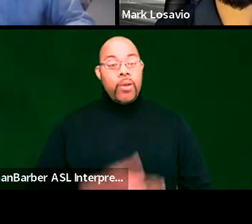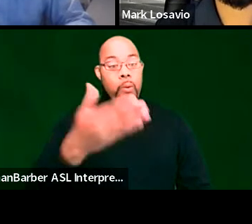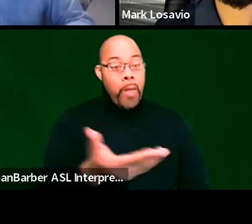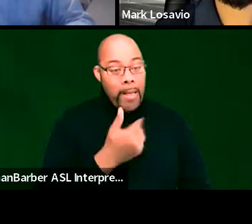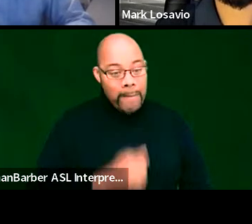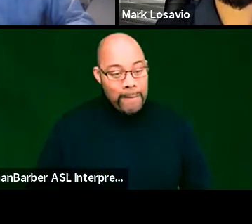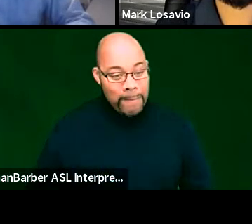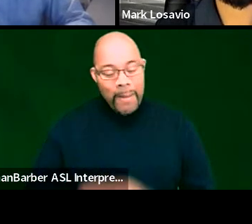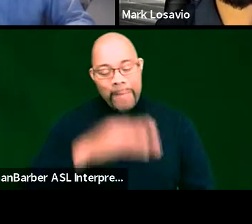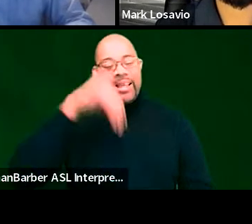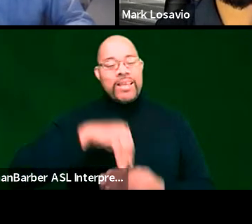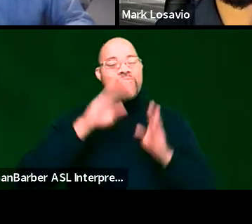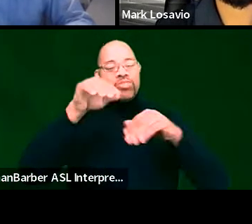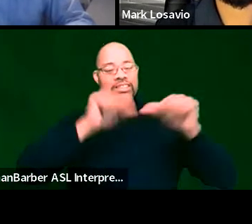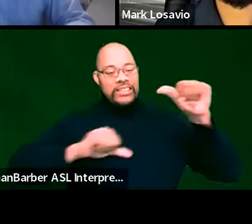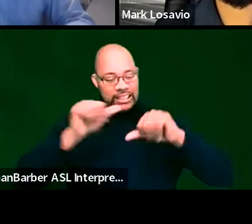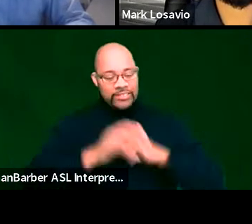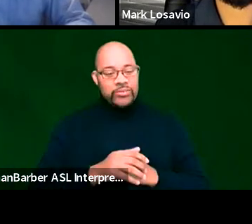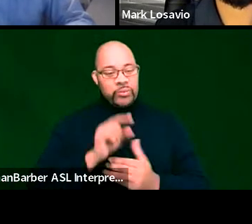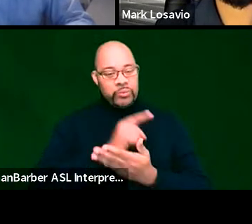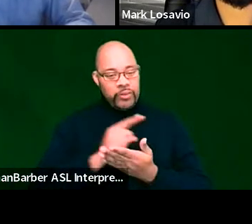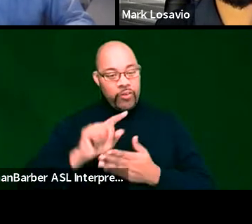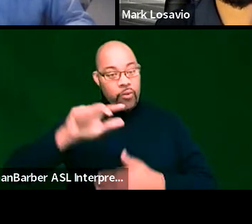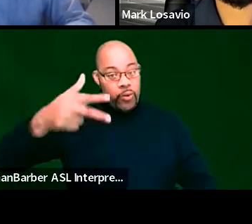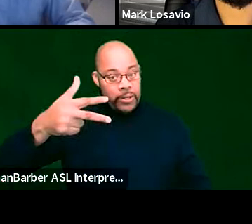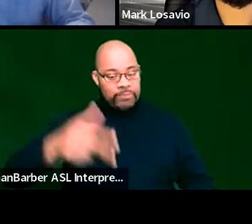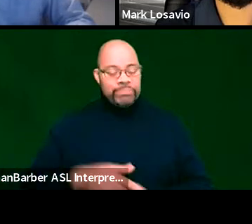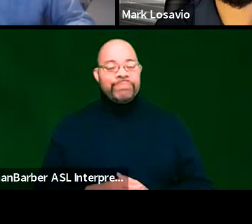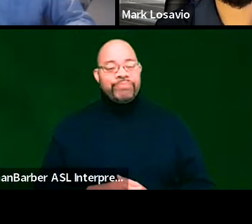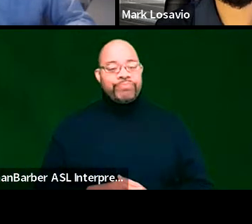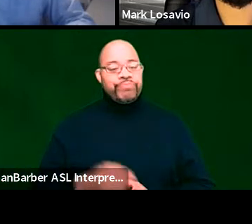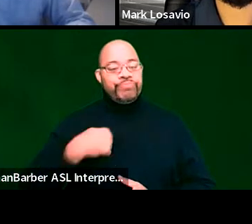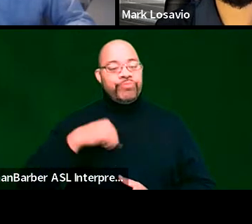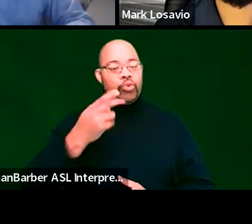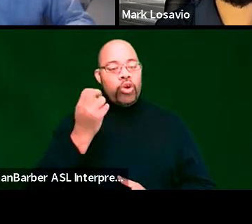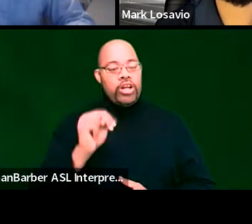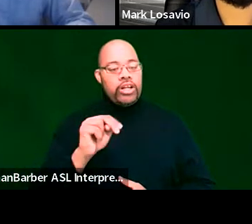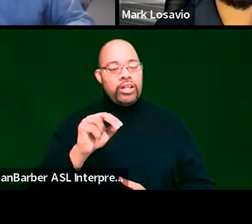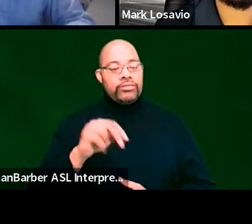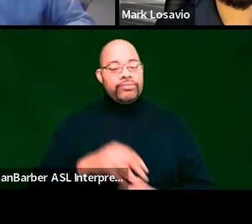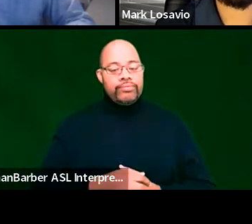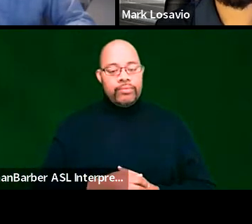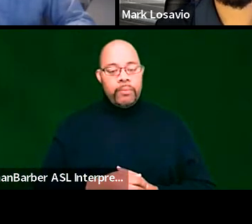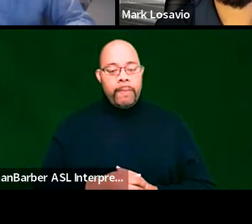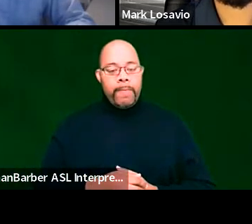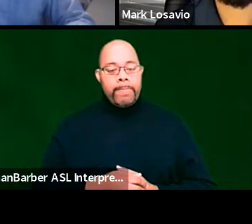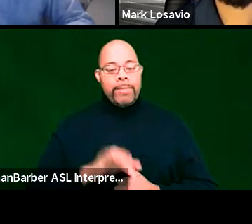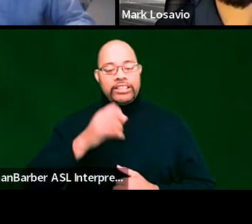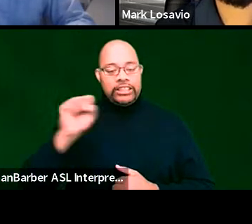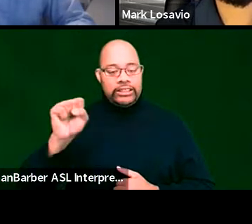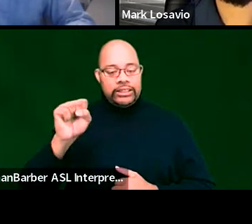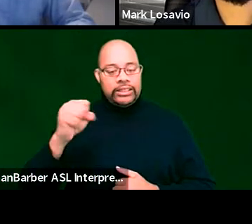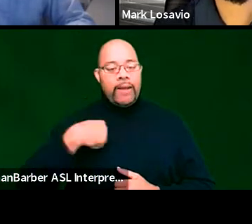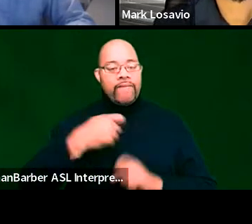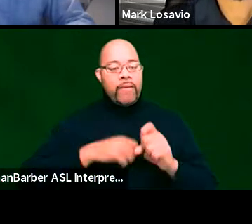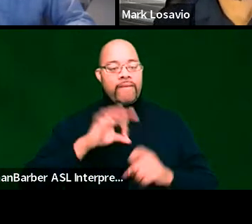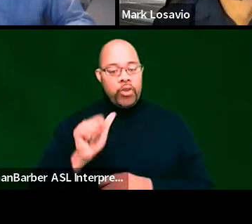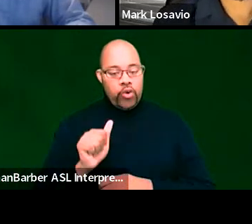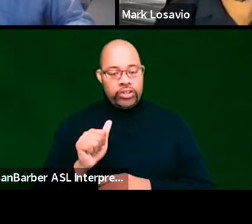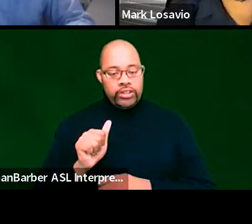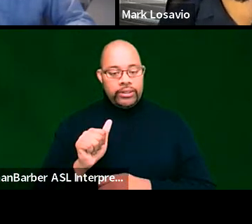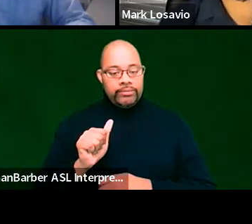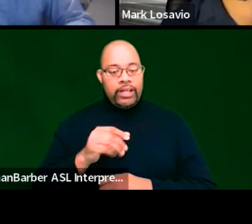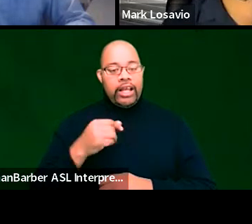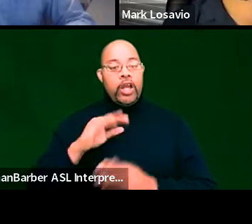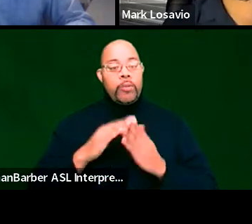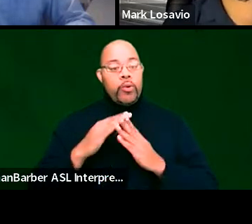Welcome to Black and Marine Science Week 3. I am Jordan Juss. I'm a Tallahassee native and a community activist,